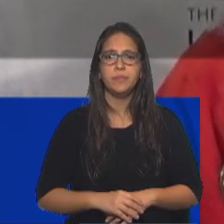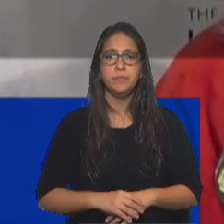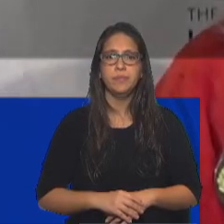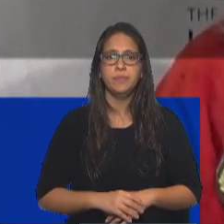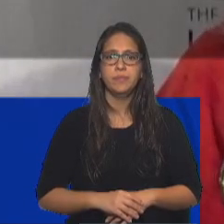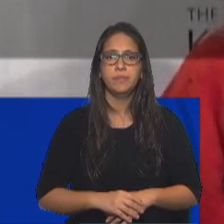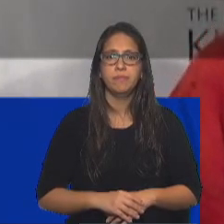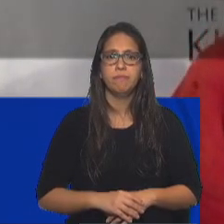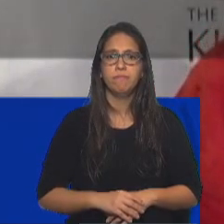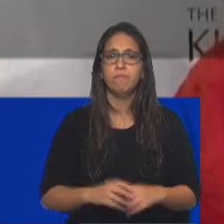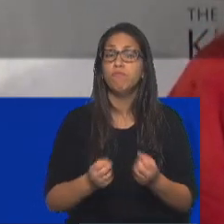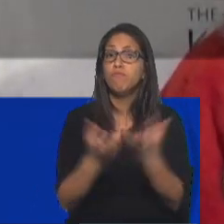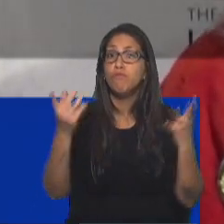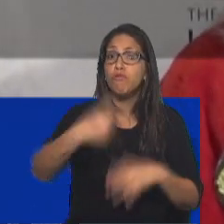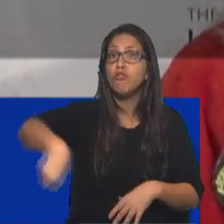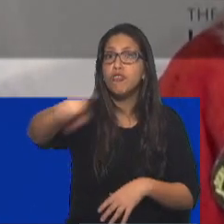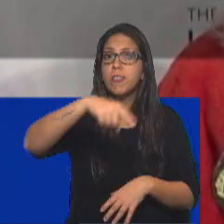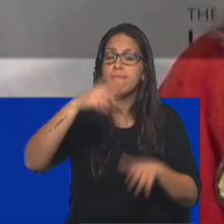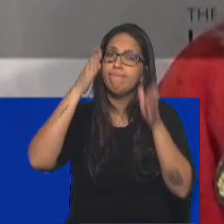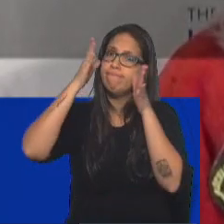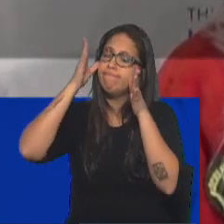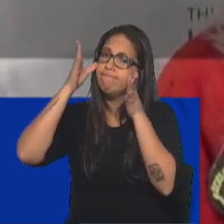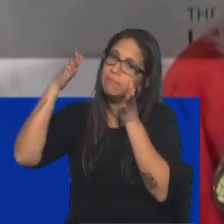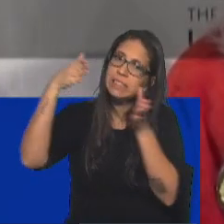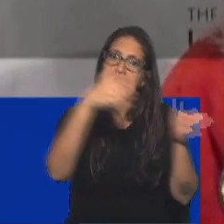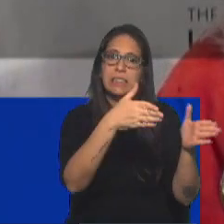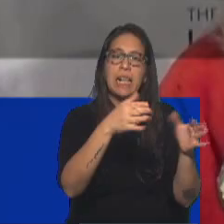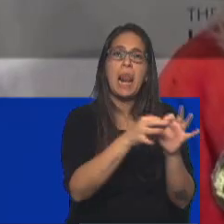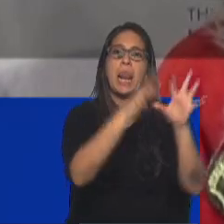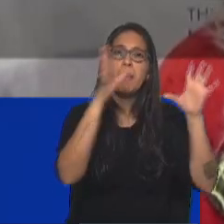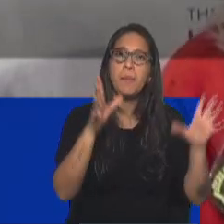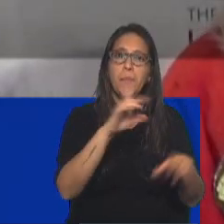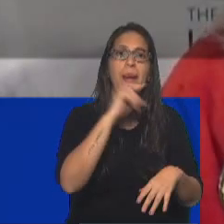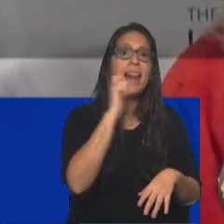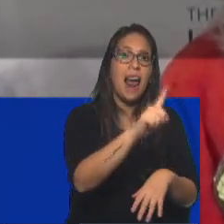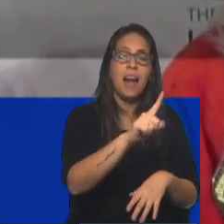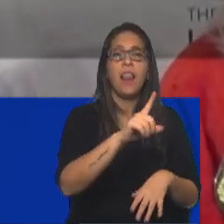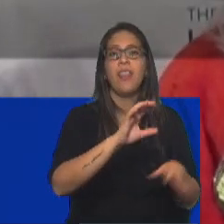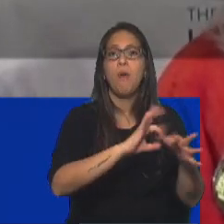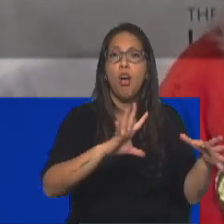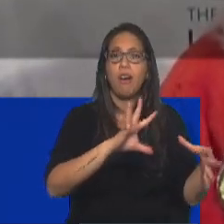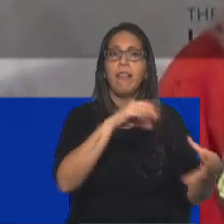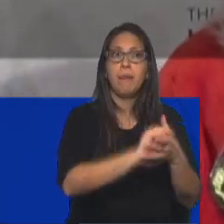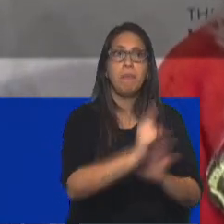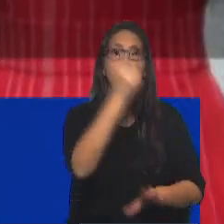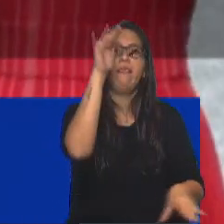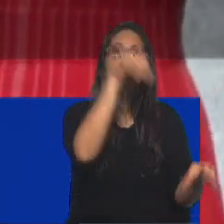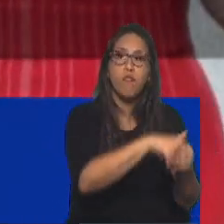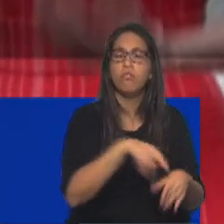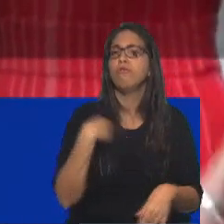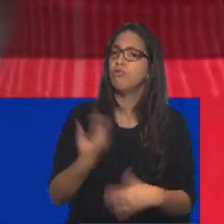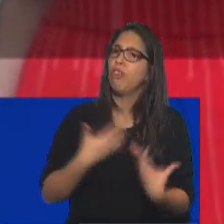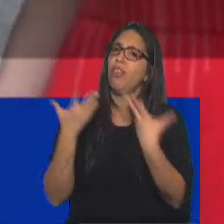Many of them have turned to the Liberal Democrats, in some cases for the first time at this election, and we want to be